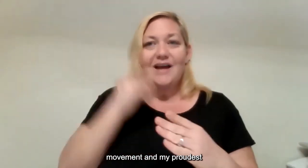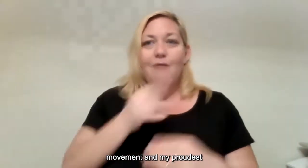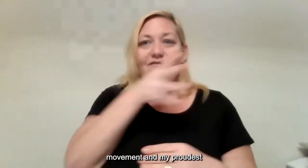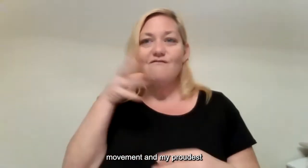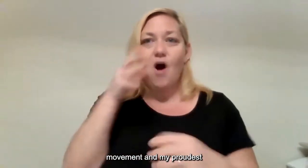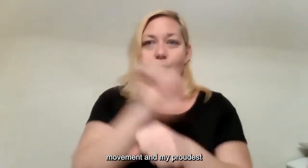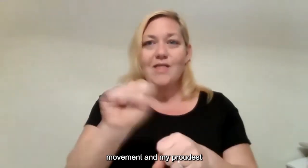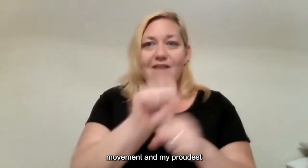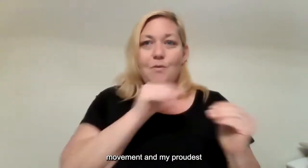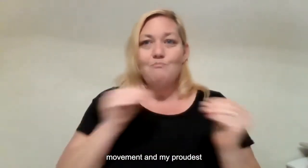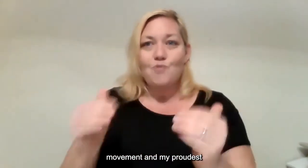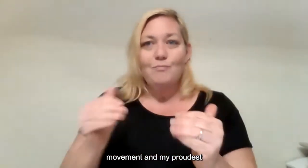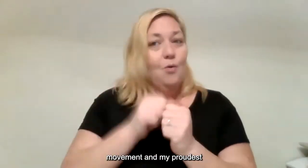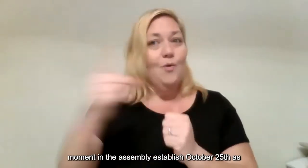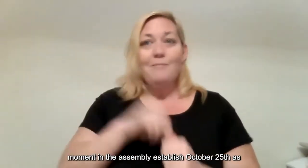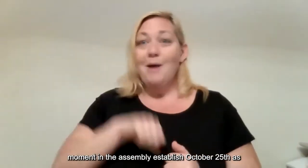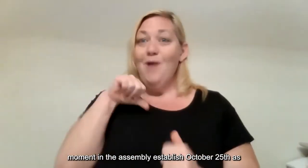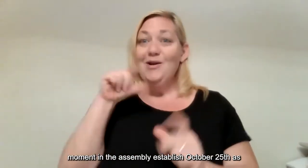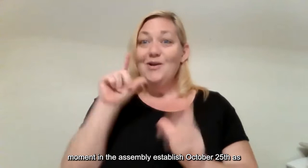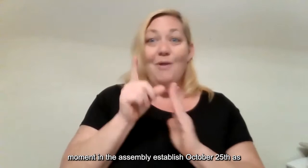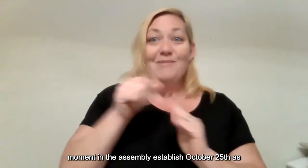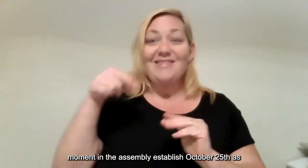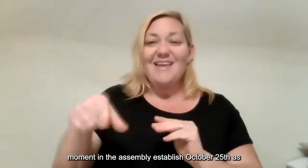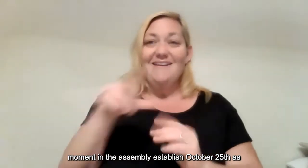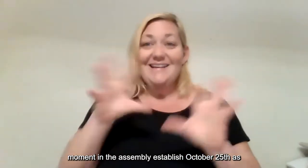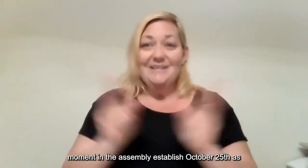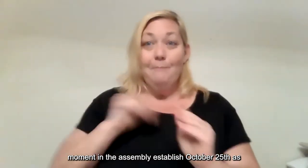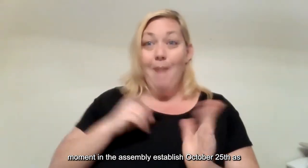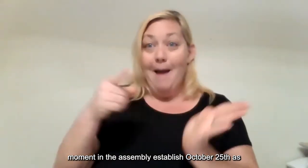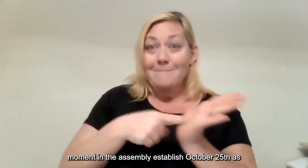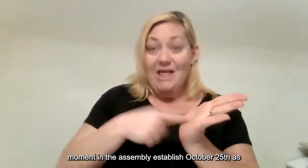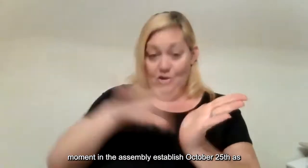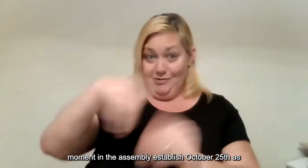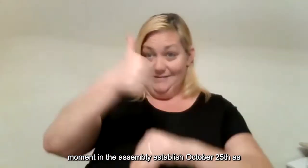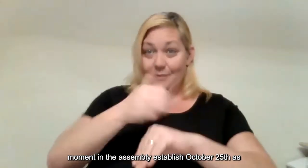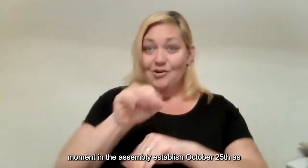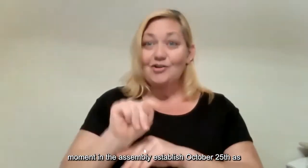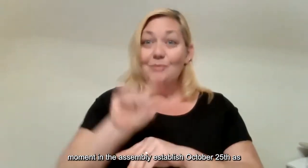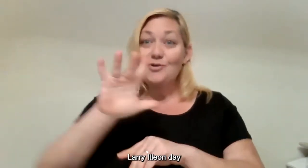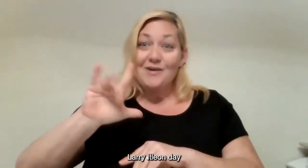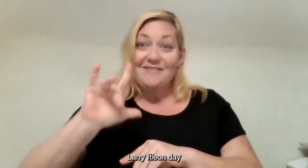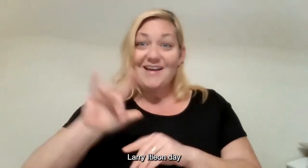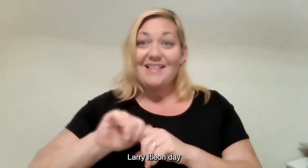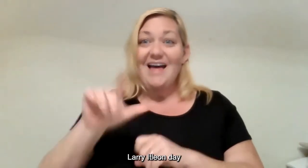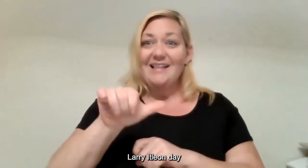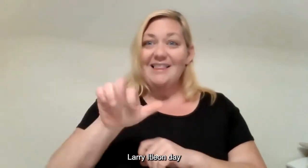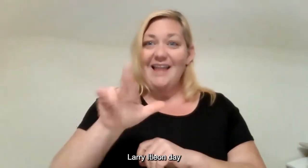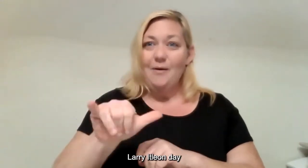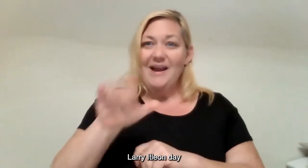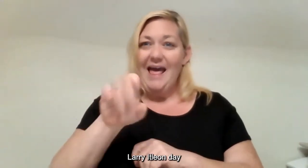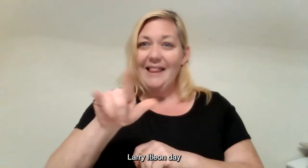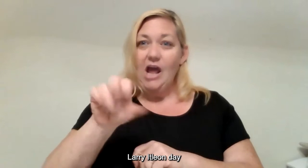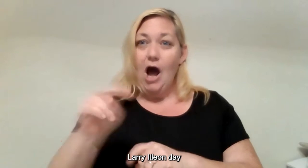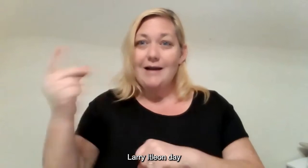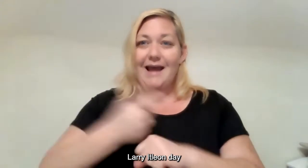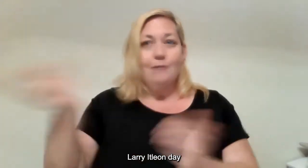movement. And one of my proudest moments in the Assembly was when my bill to establish October 25th as Larry Itliong Day was signed into